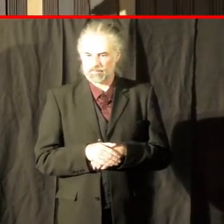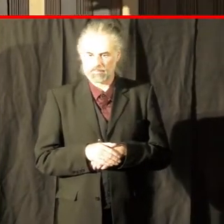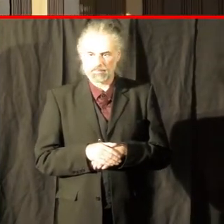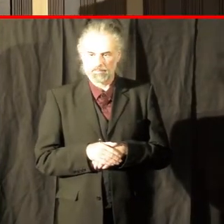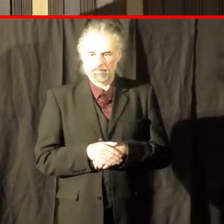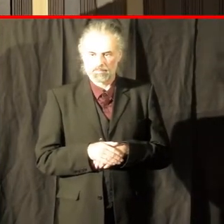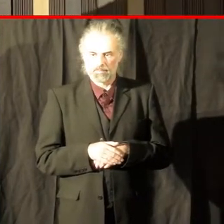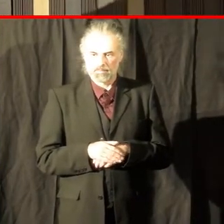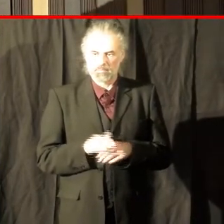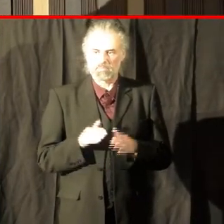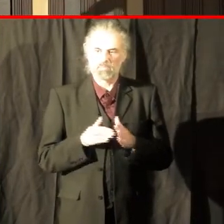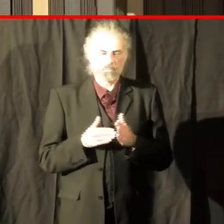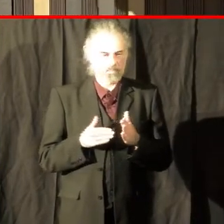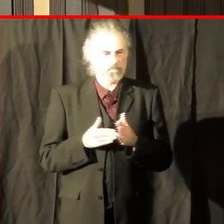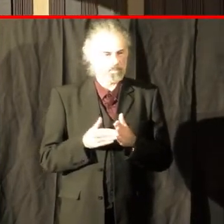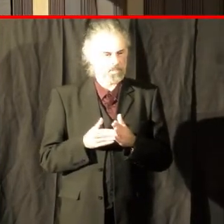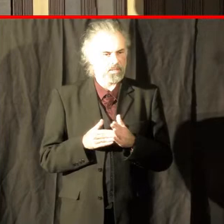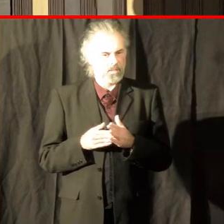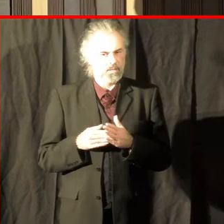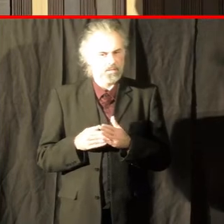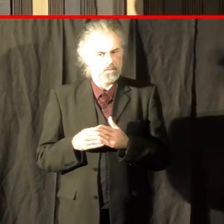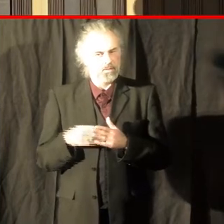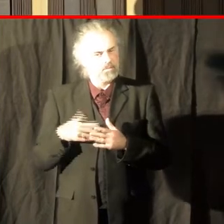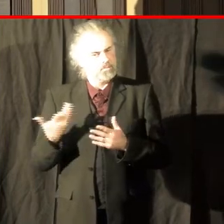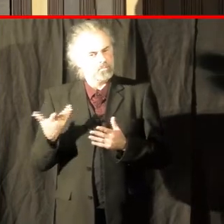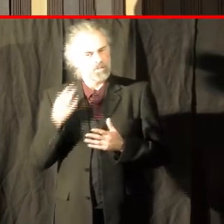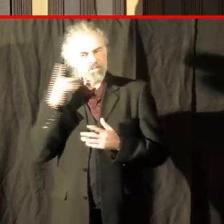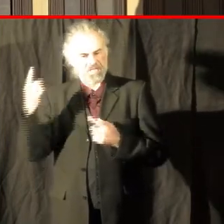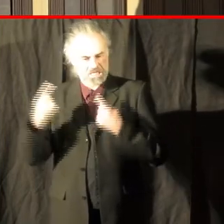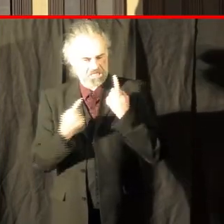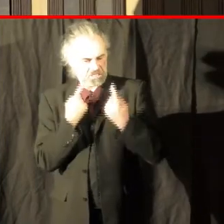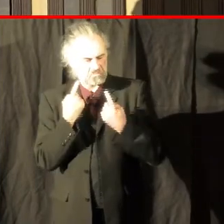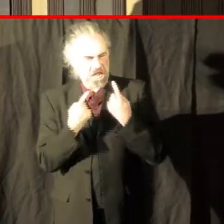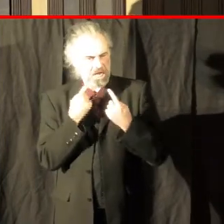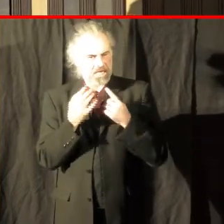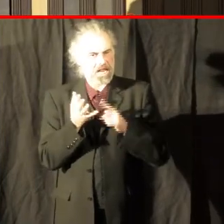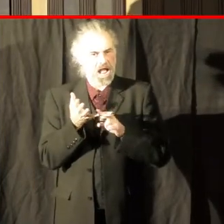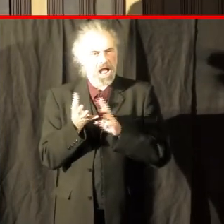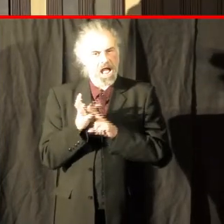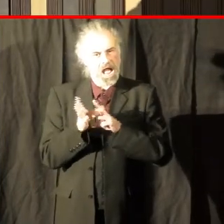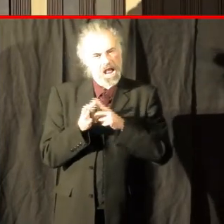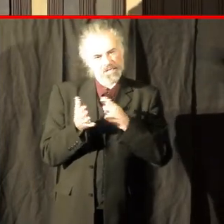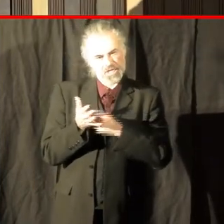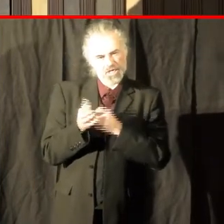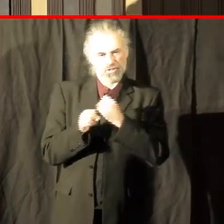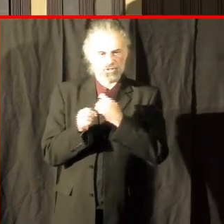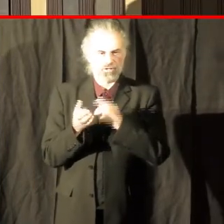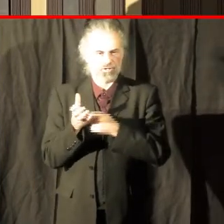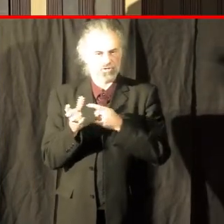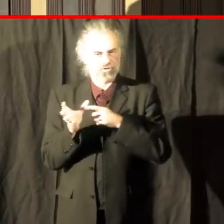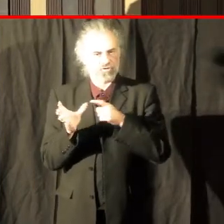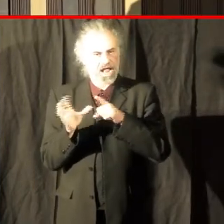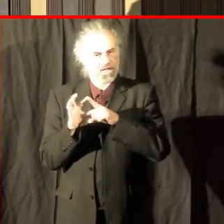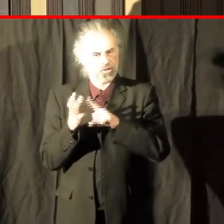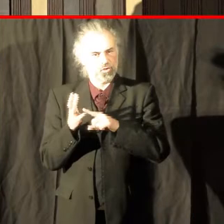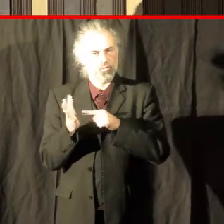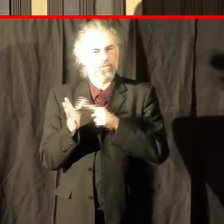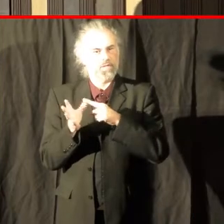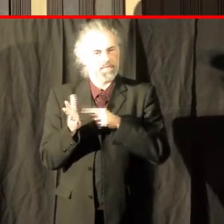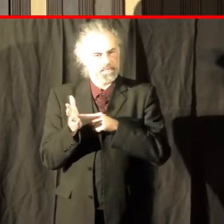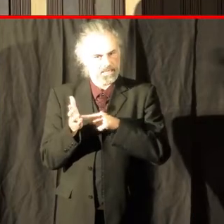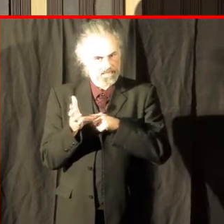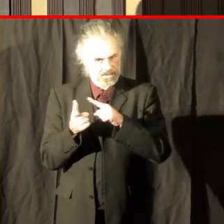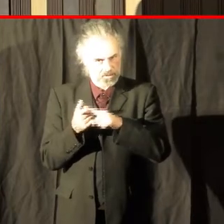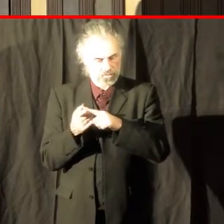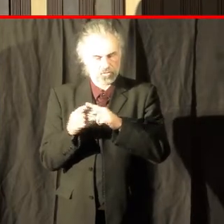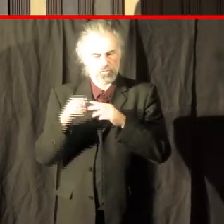now to a moment where she's explaining to some undergrad students what science communication is as a career